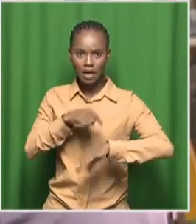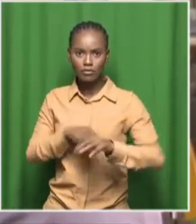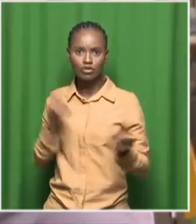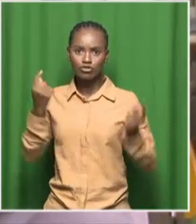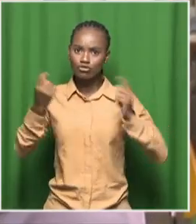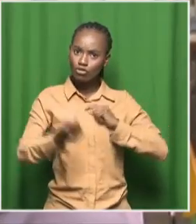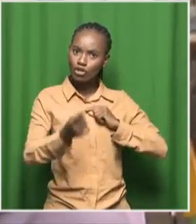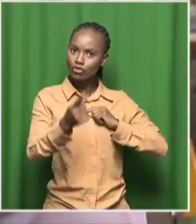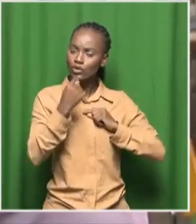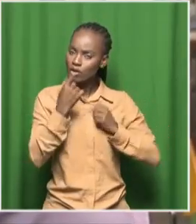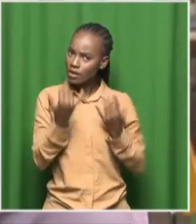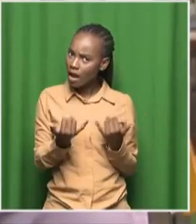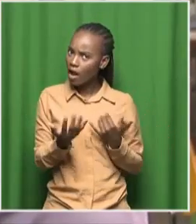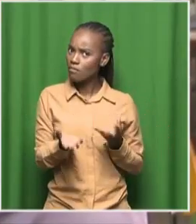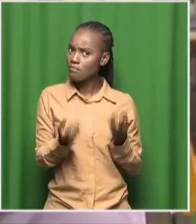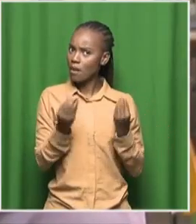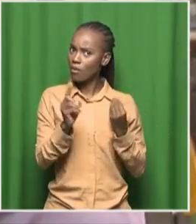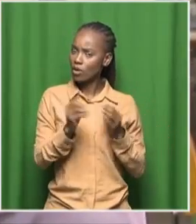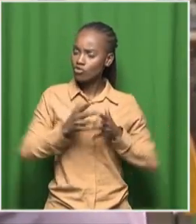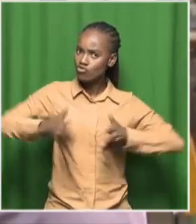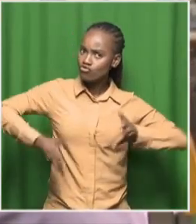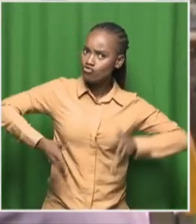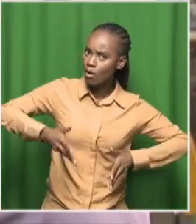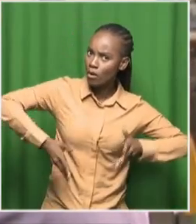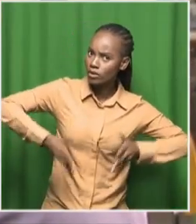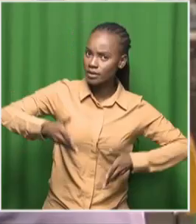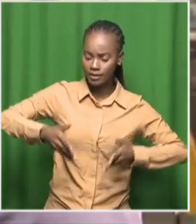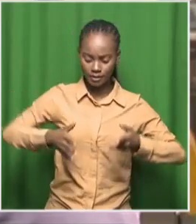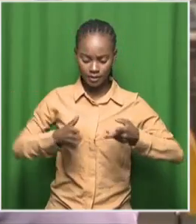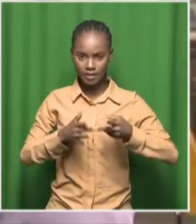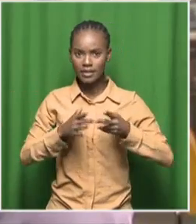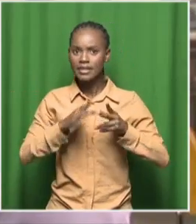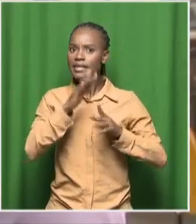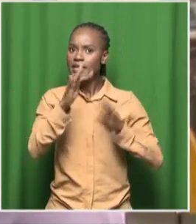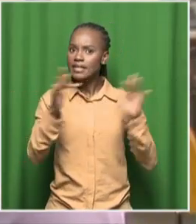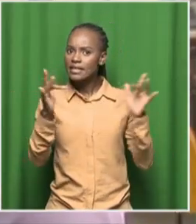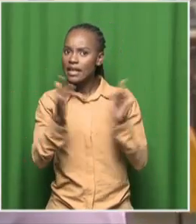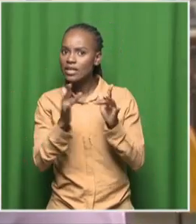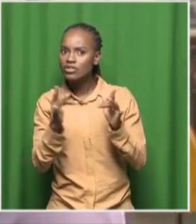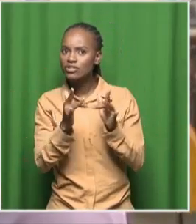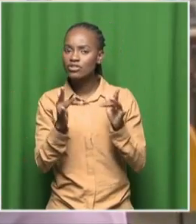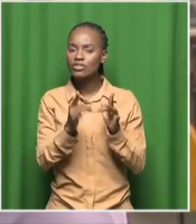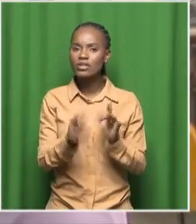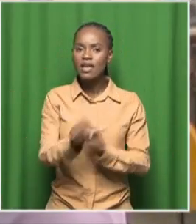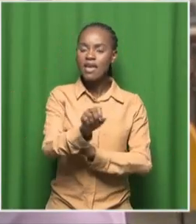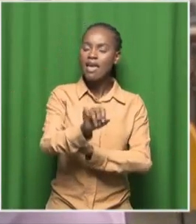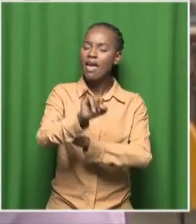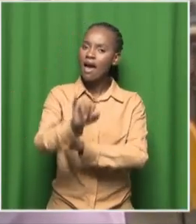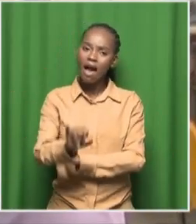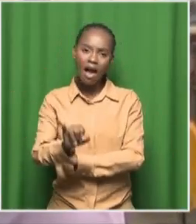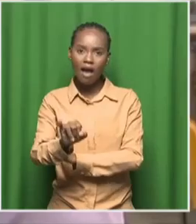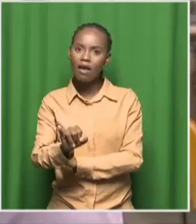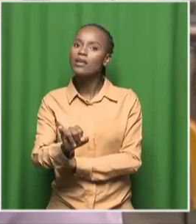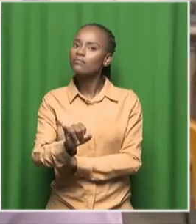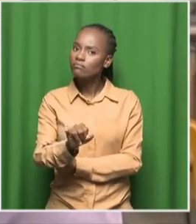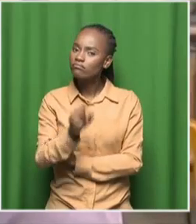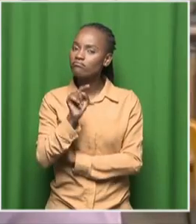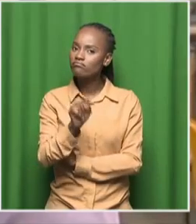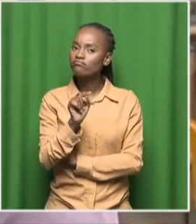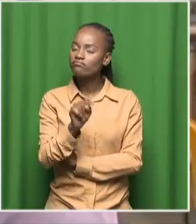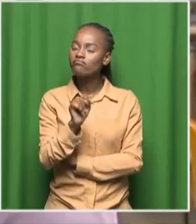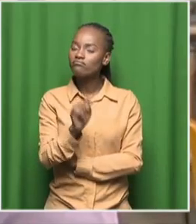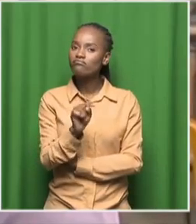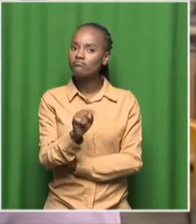programs that has to do with, the Internet of Things, with artificial intelligence, so it's not only